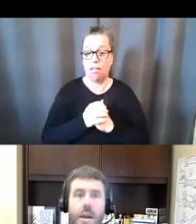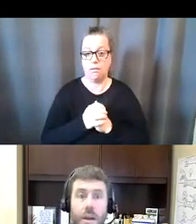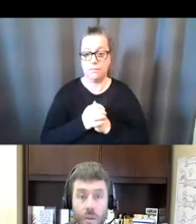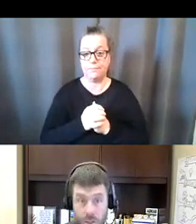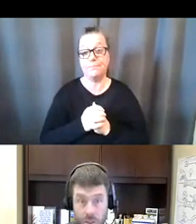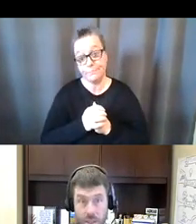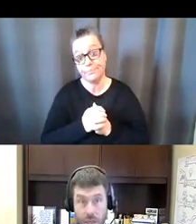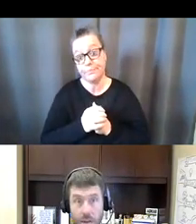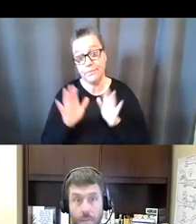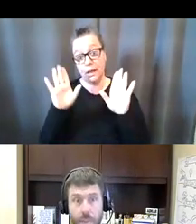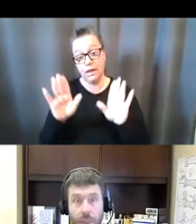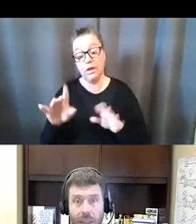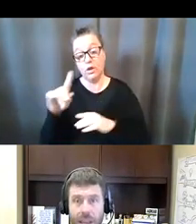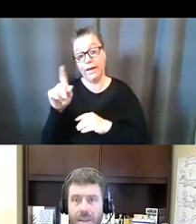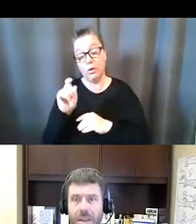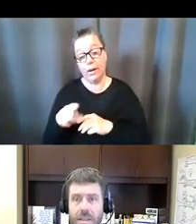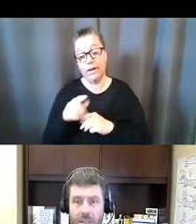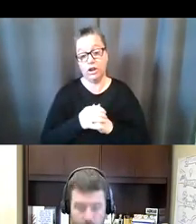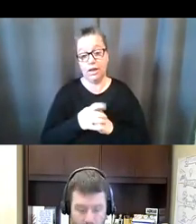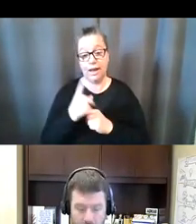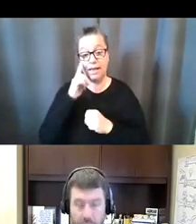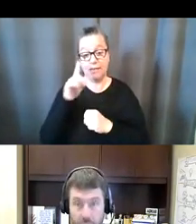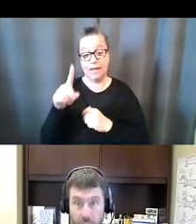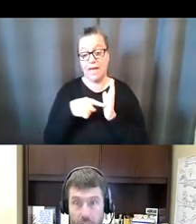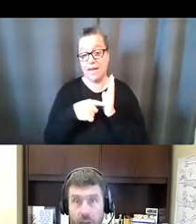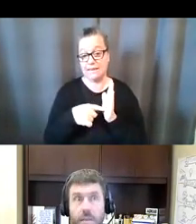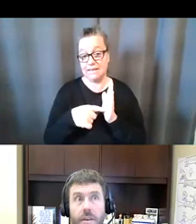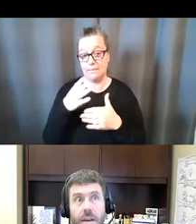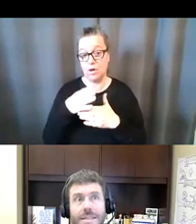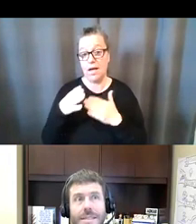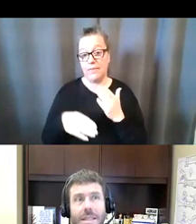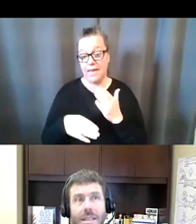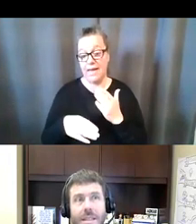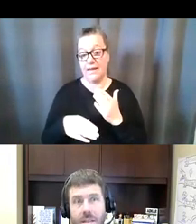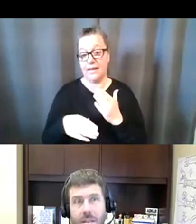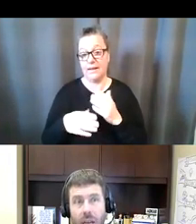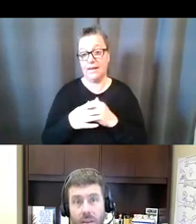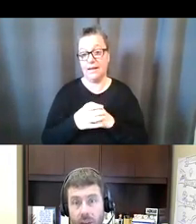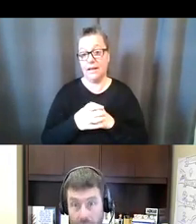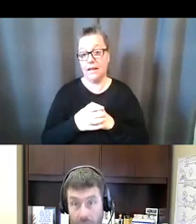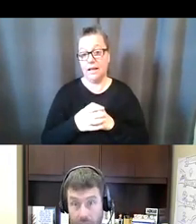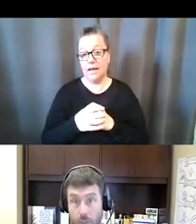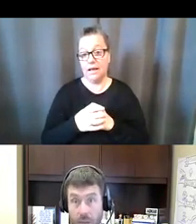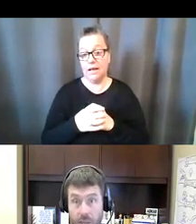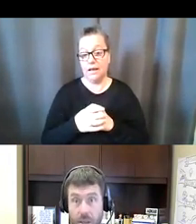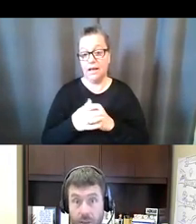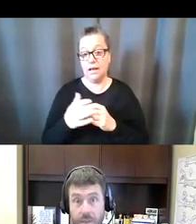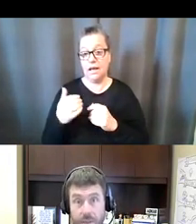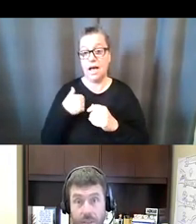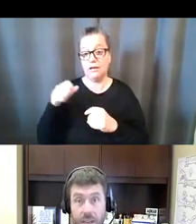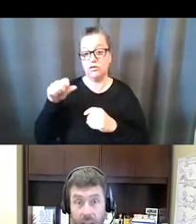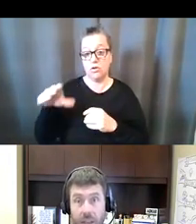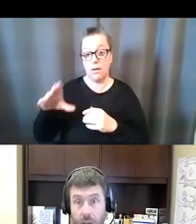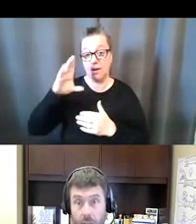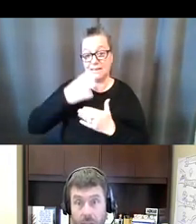Yeah, great question. And I think that example at the end, right, of I have drop my son off at